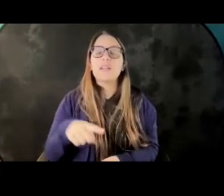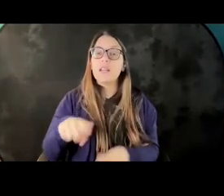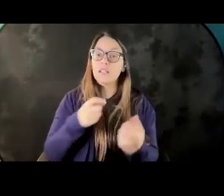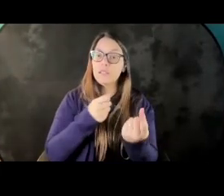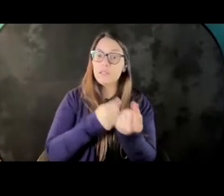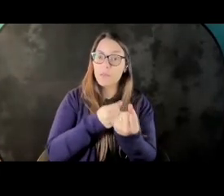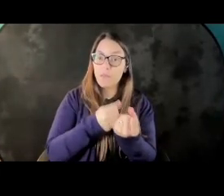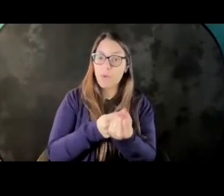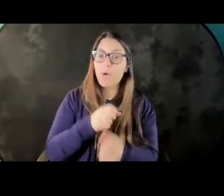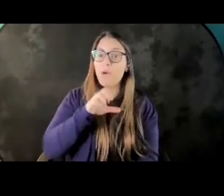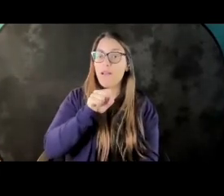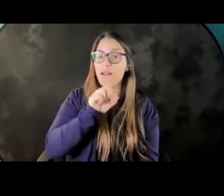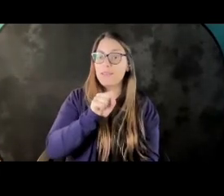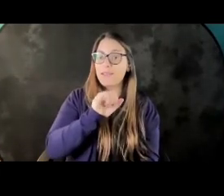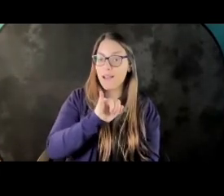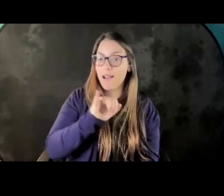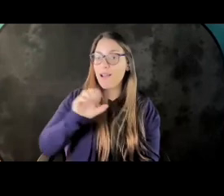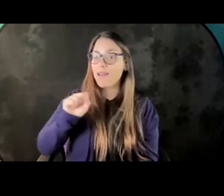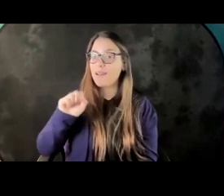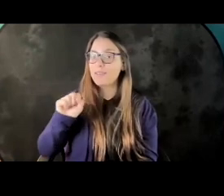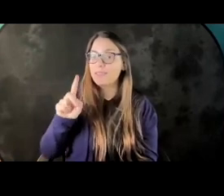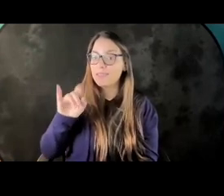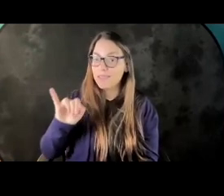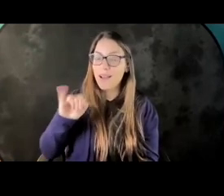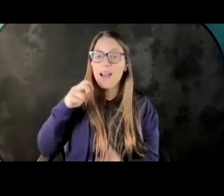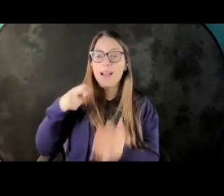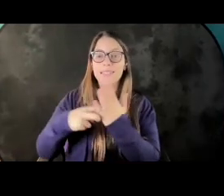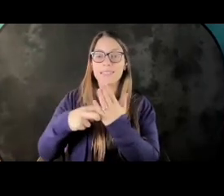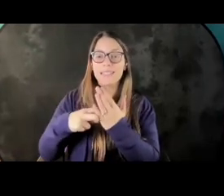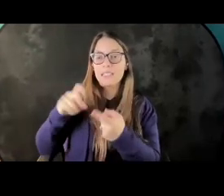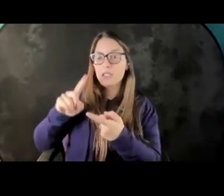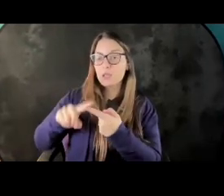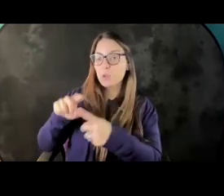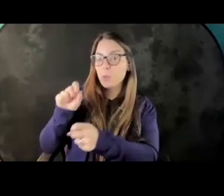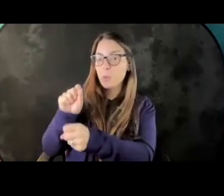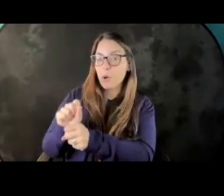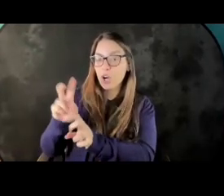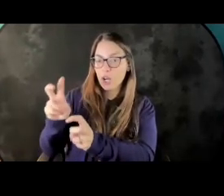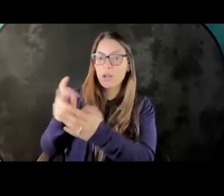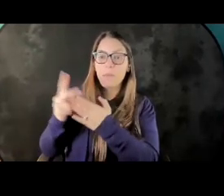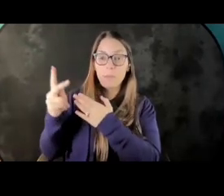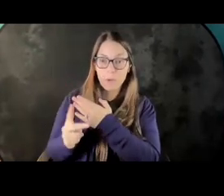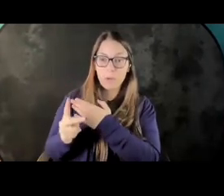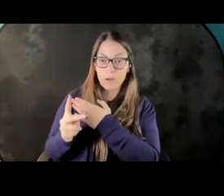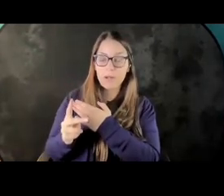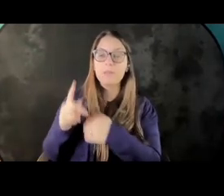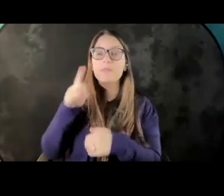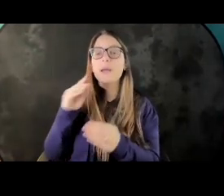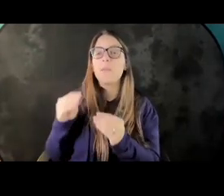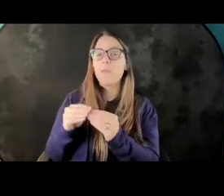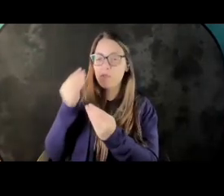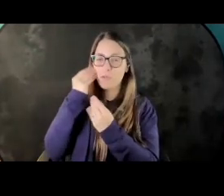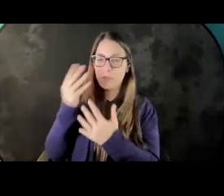the SSI and SSDI Ticket to Work program, among others, can be found at the website